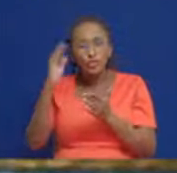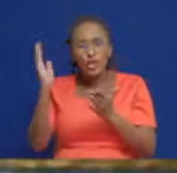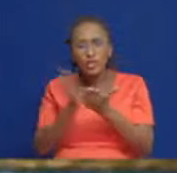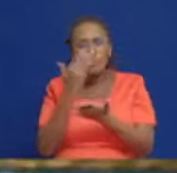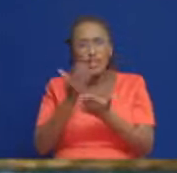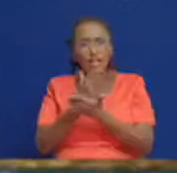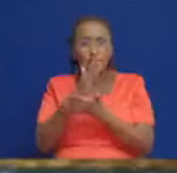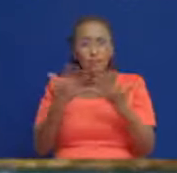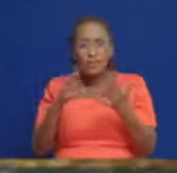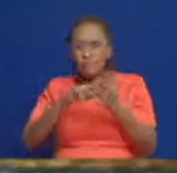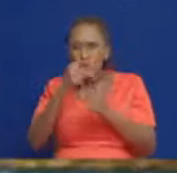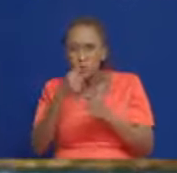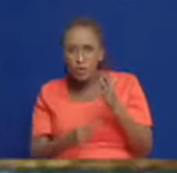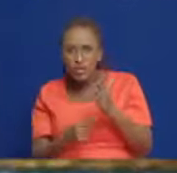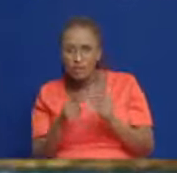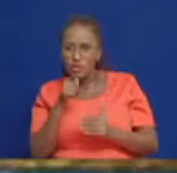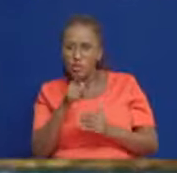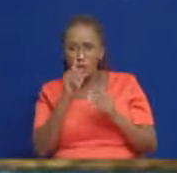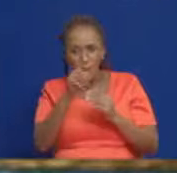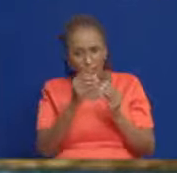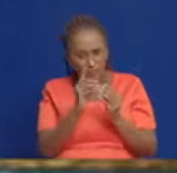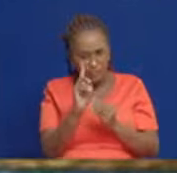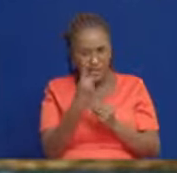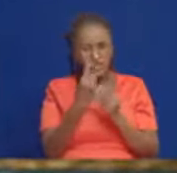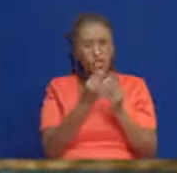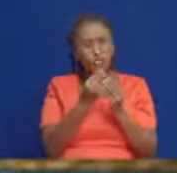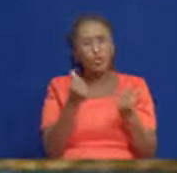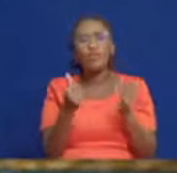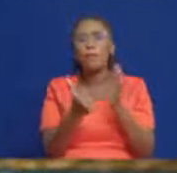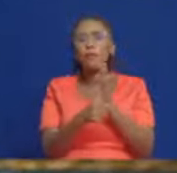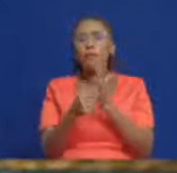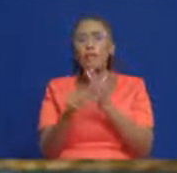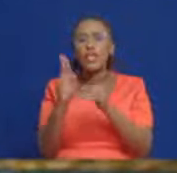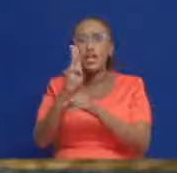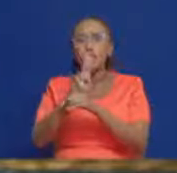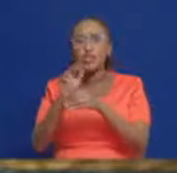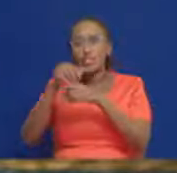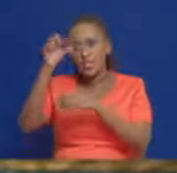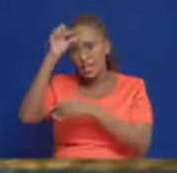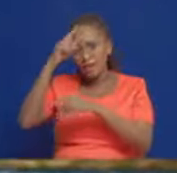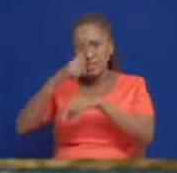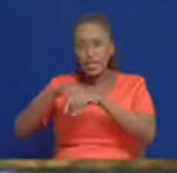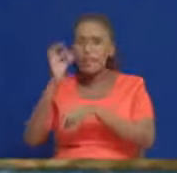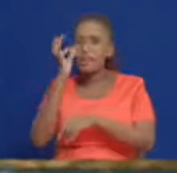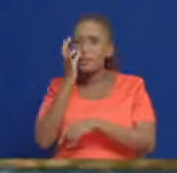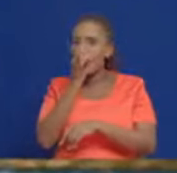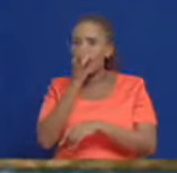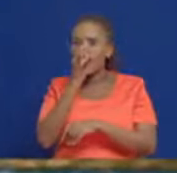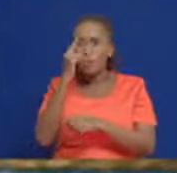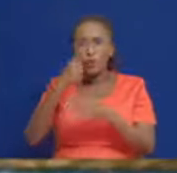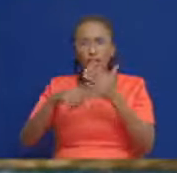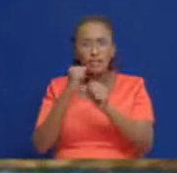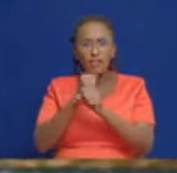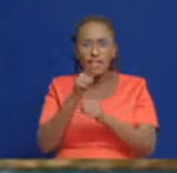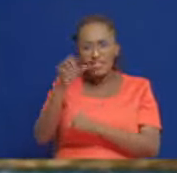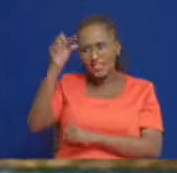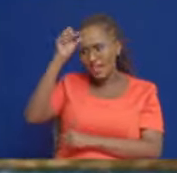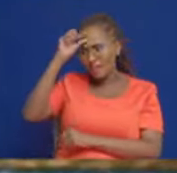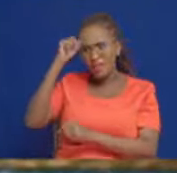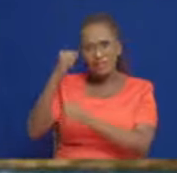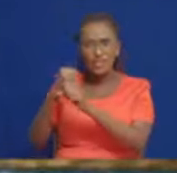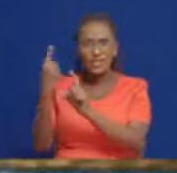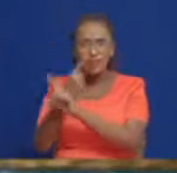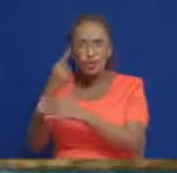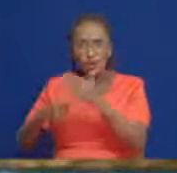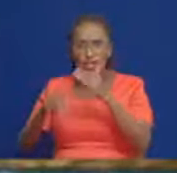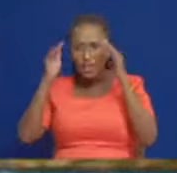What does that mean? You address the issue of expenditure. Mm-hmm. What Kibaki did during his time, which this government is not doing, is that they focused